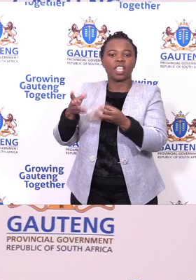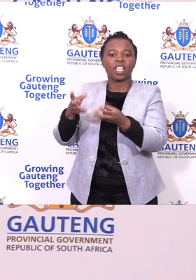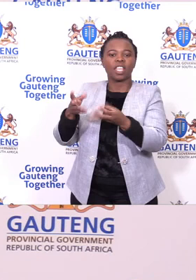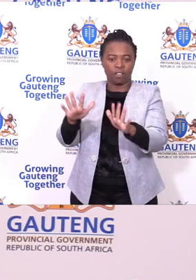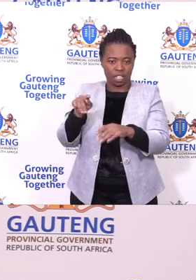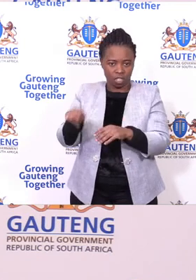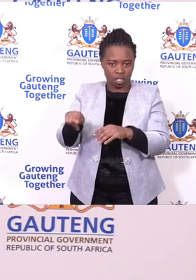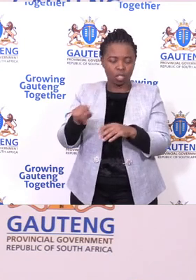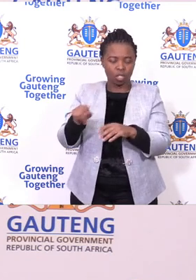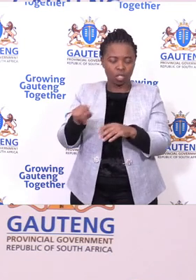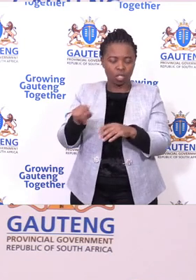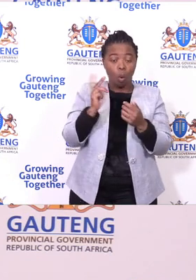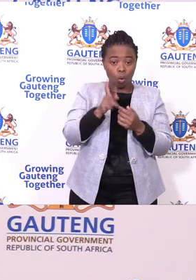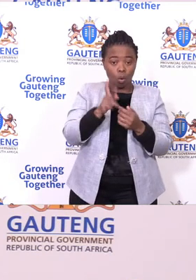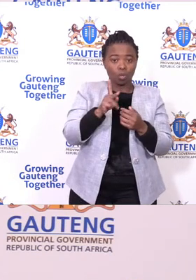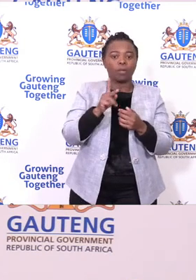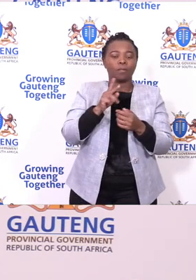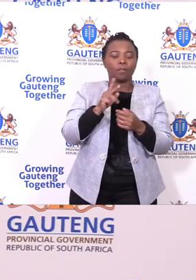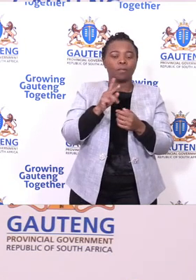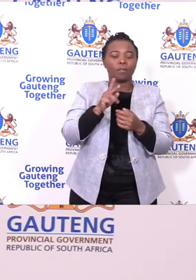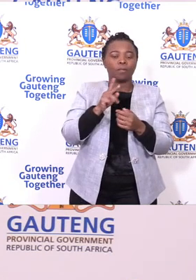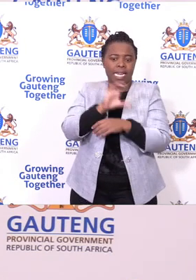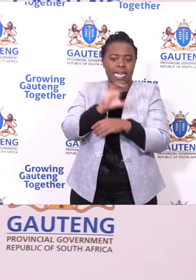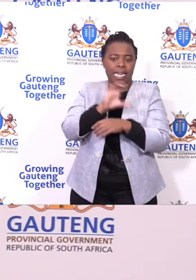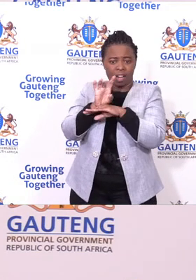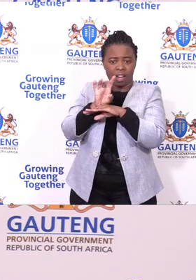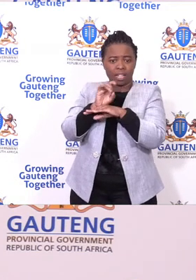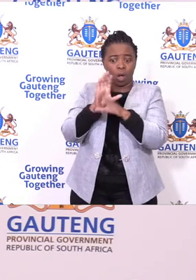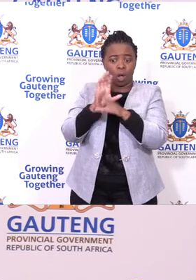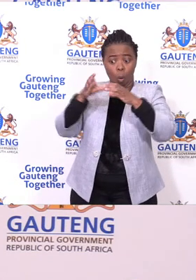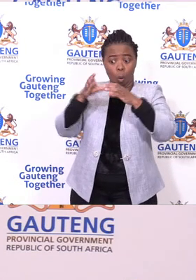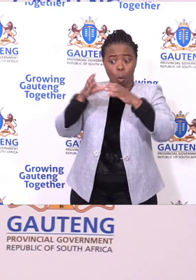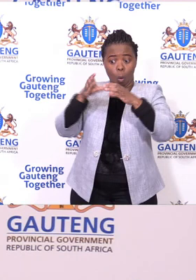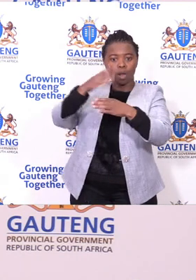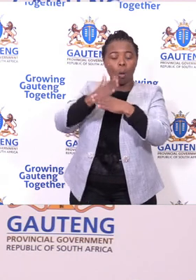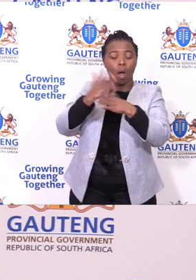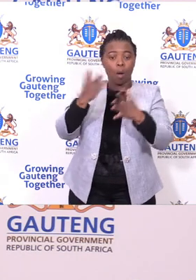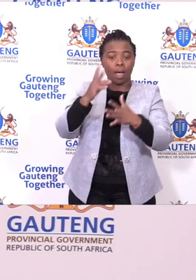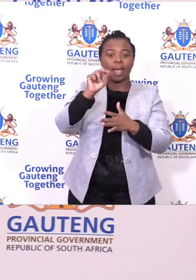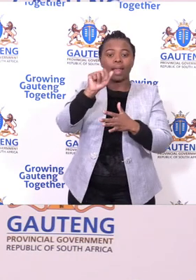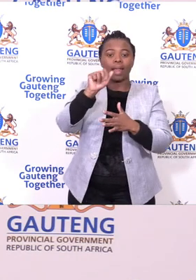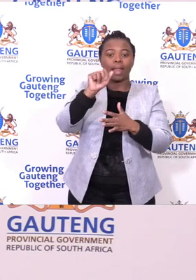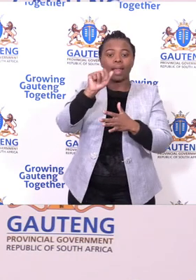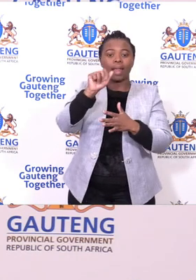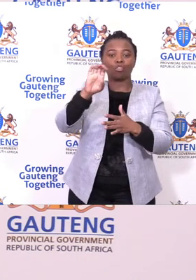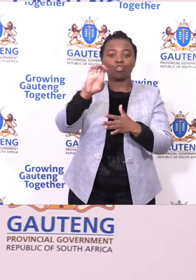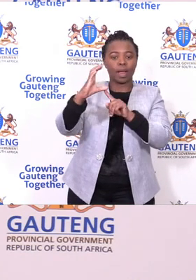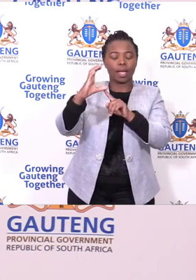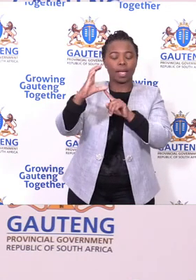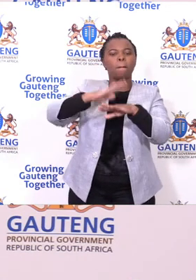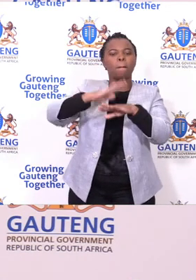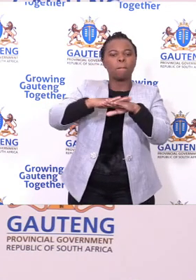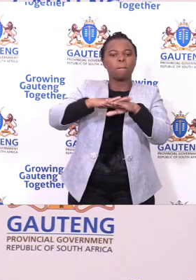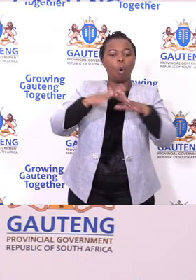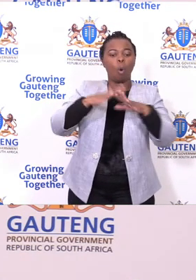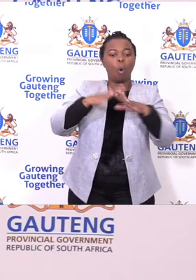already worked with the clinical advisory committee that works in NASREC to deal with more and getting more healthcare workers in